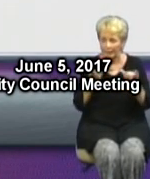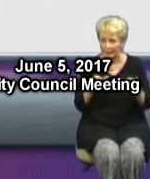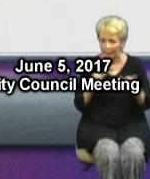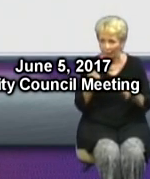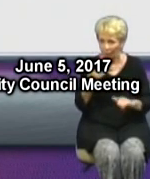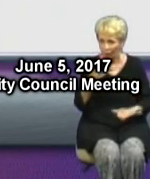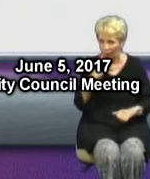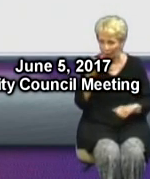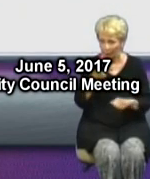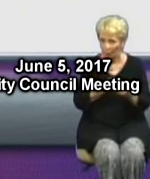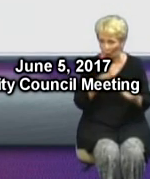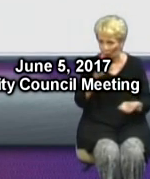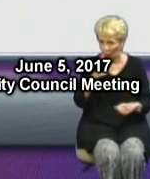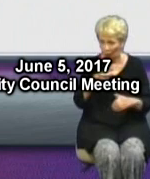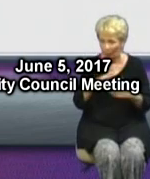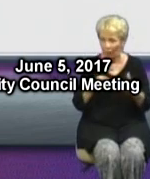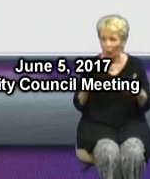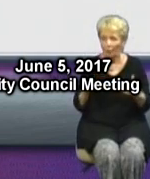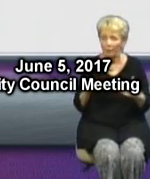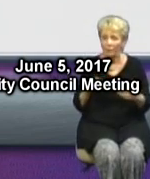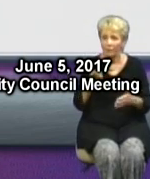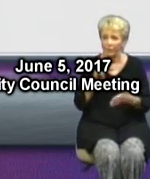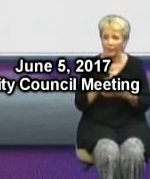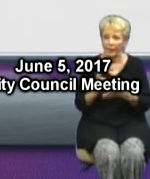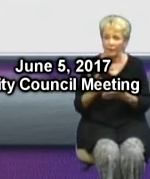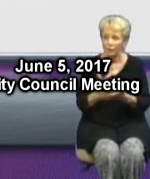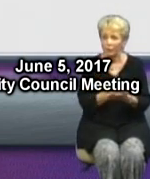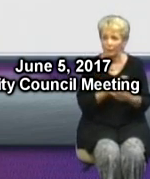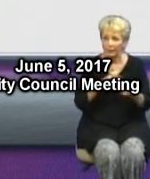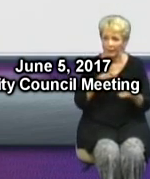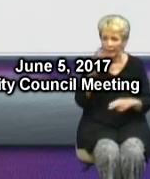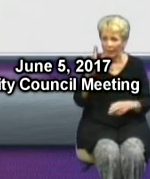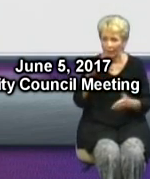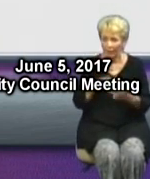14 cents per $100 value. That generates about